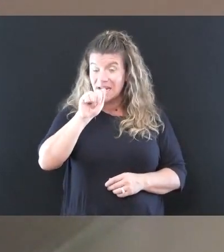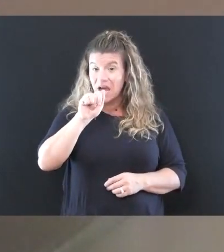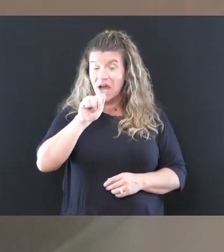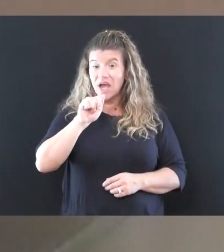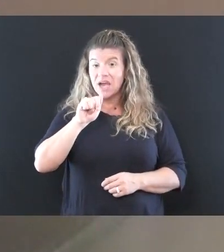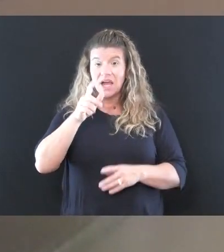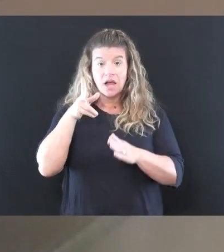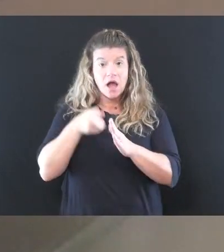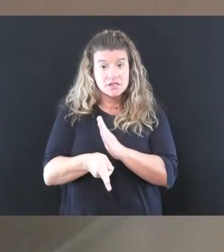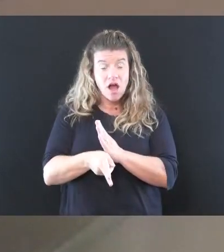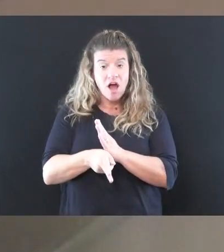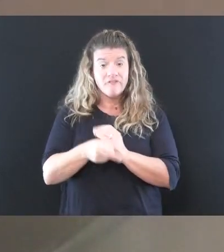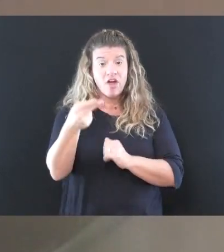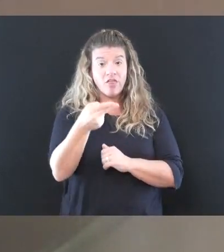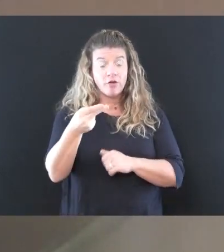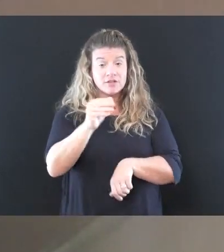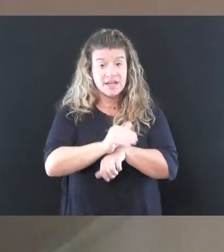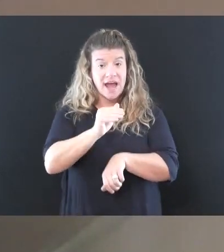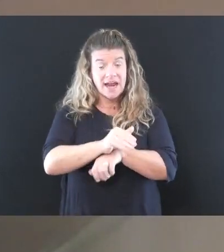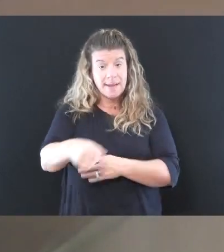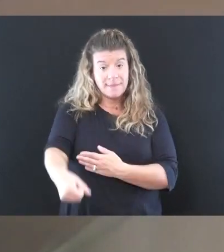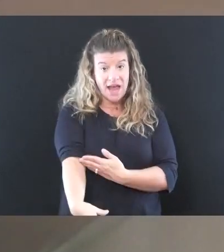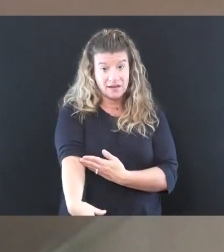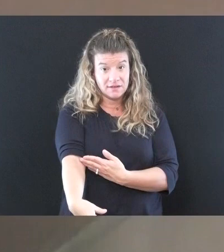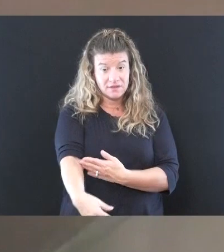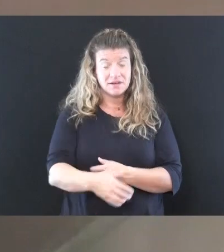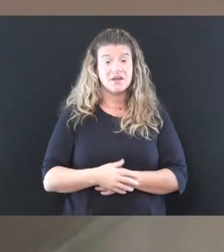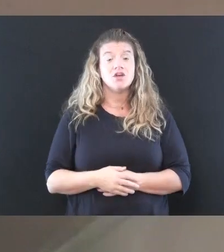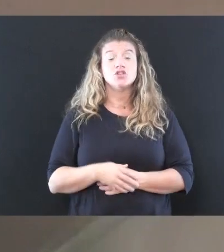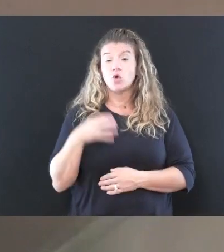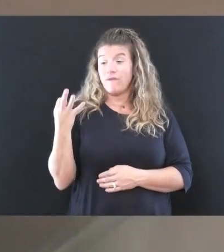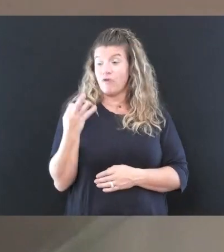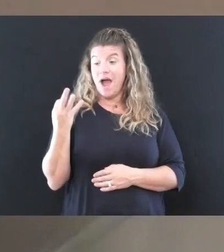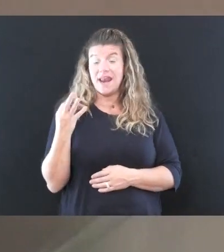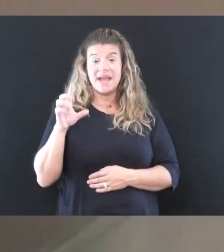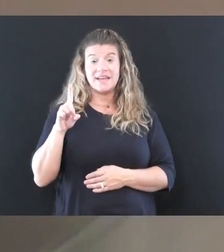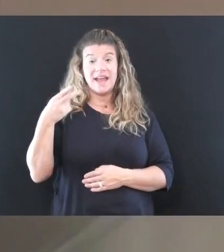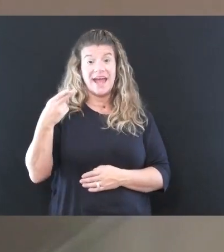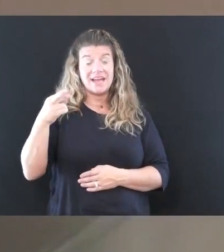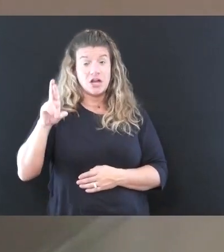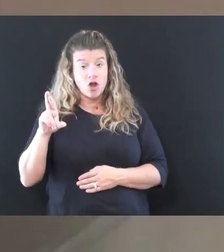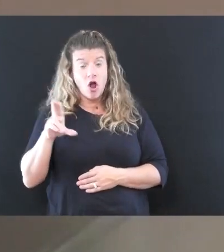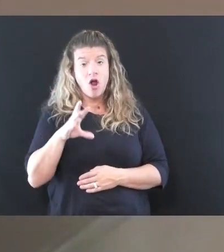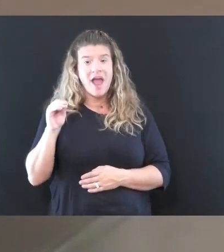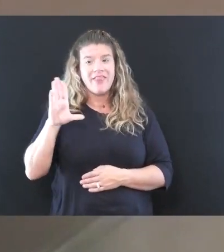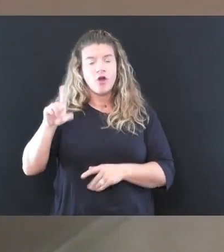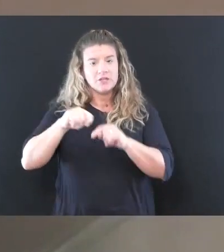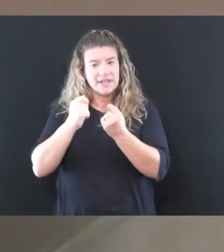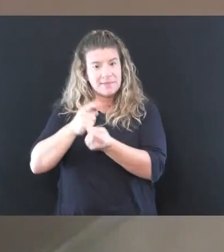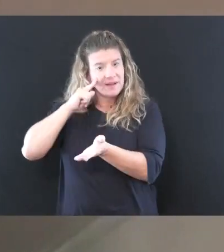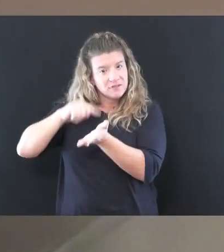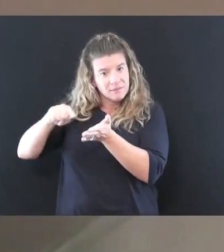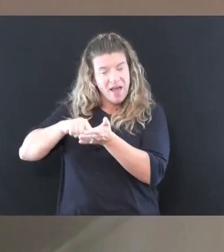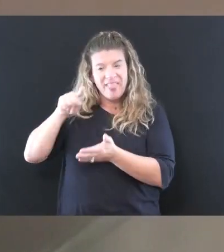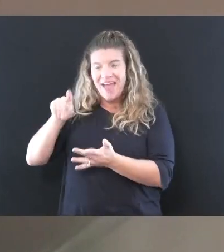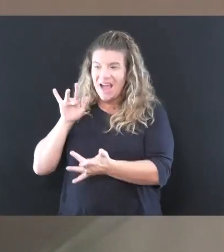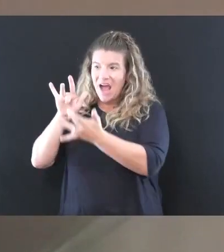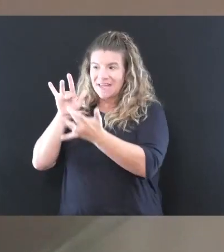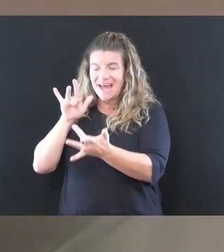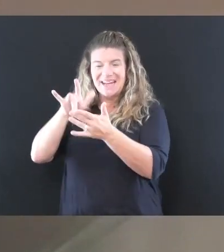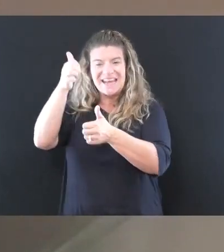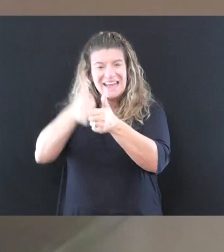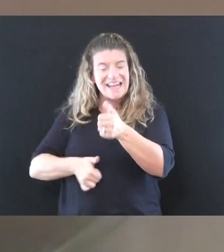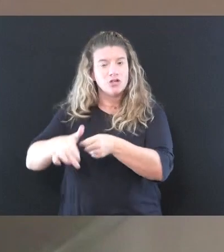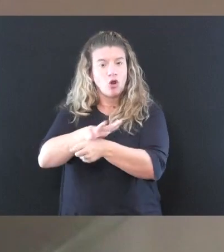On Friday, the DHHR epidemiology folks contact local health departments and make sure that